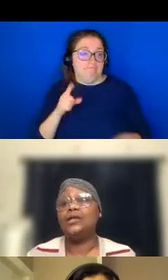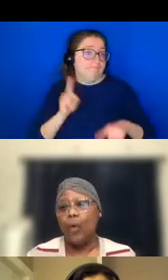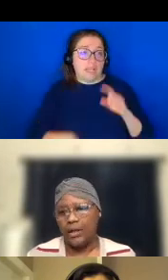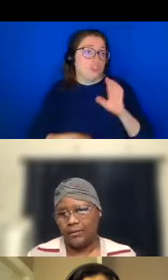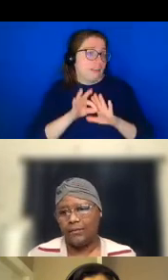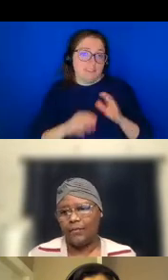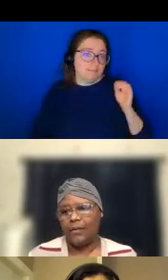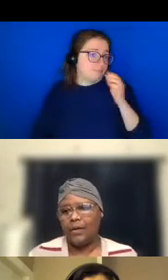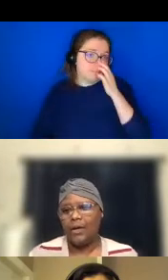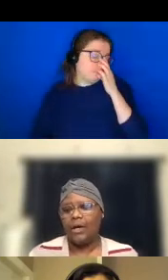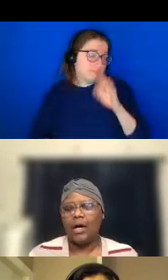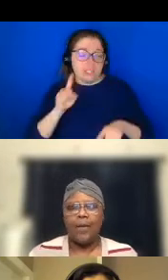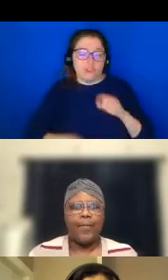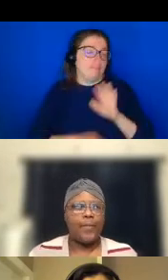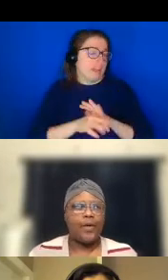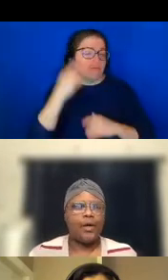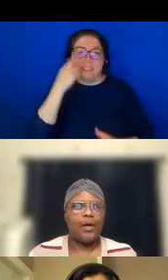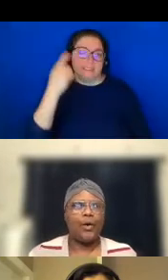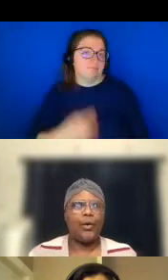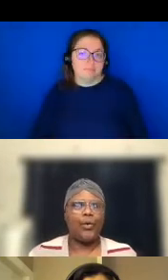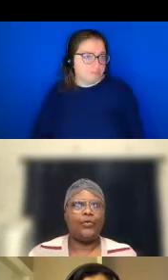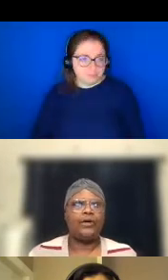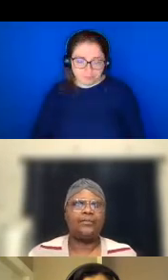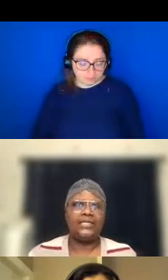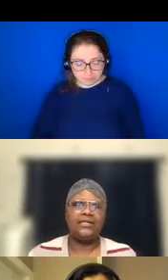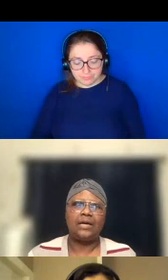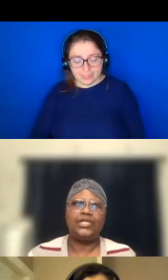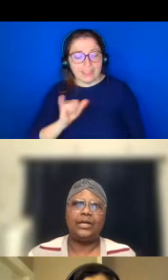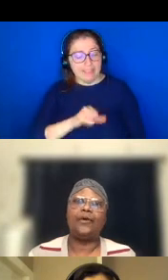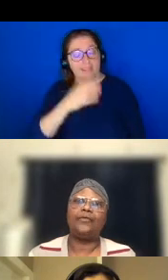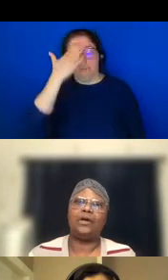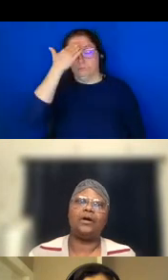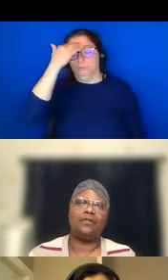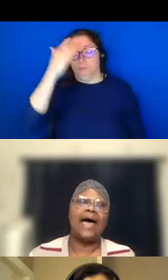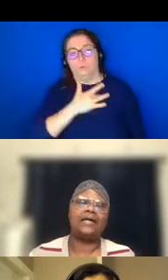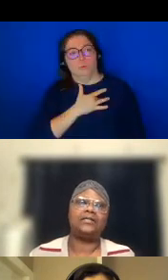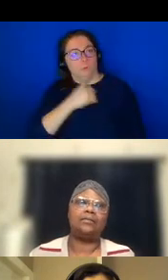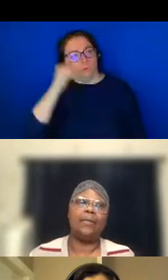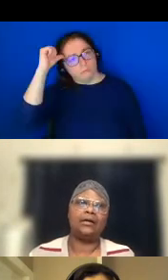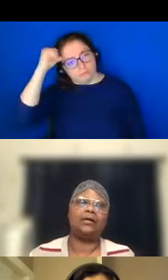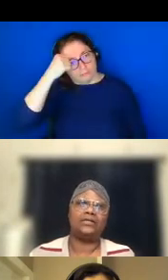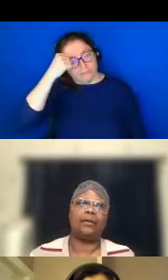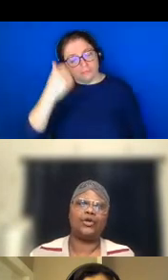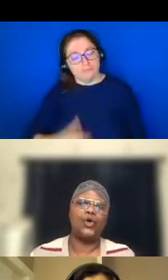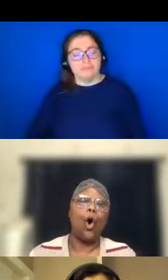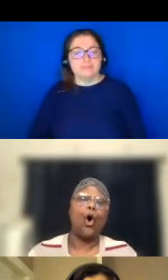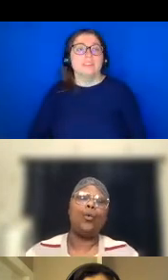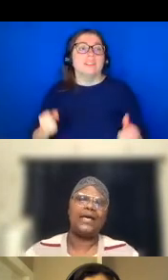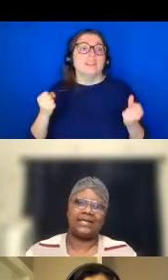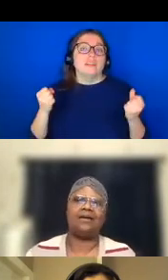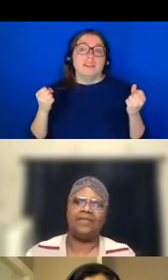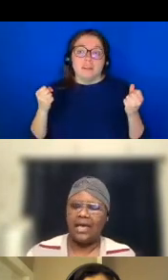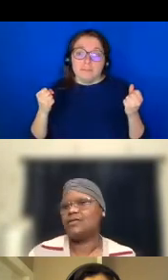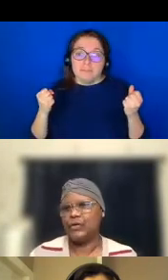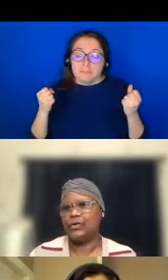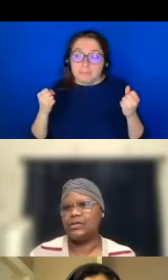find one. There's a misconception out there that medical examiners always